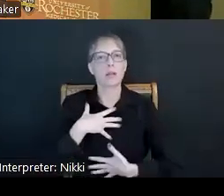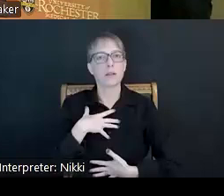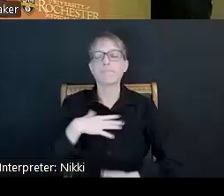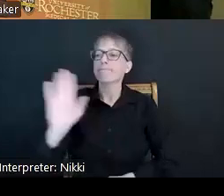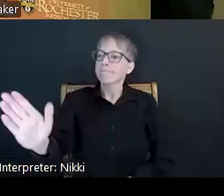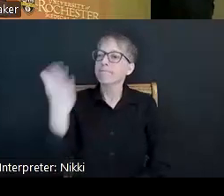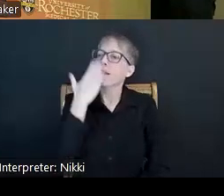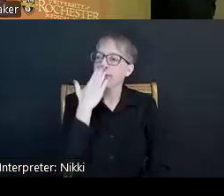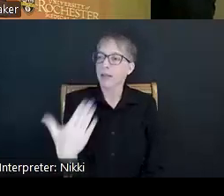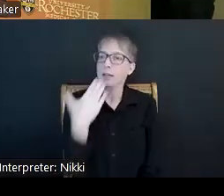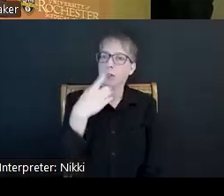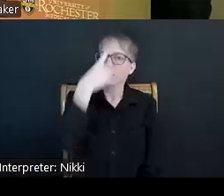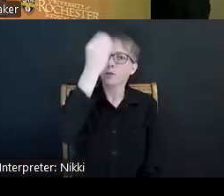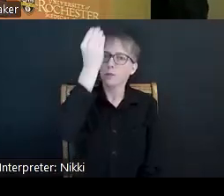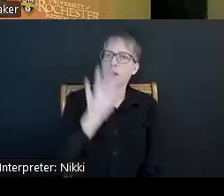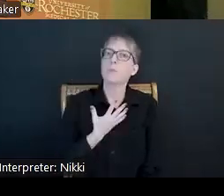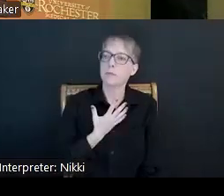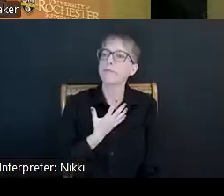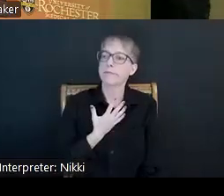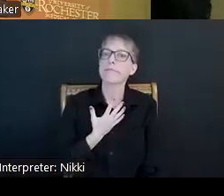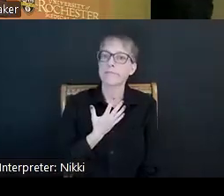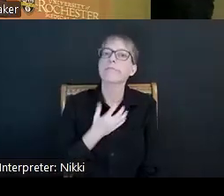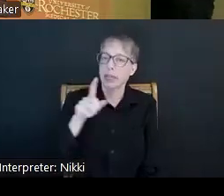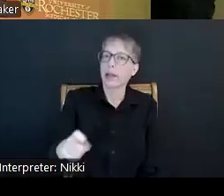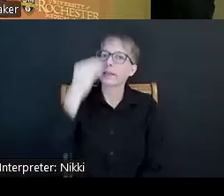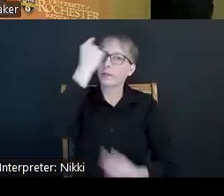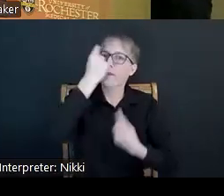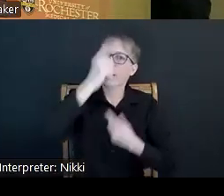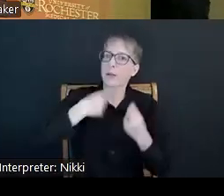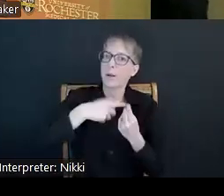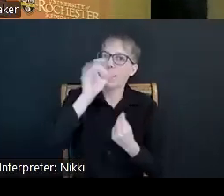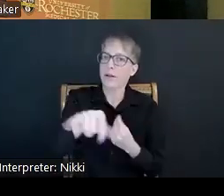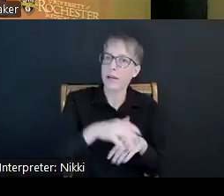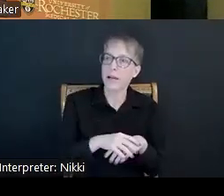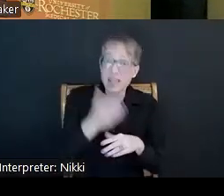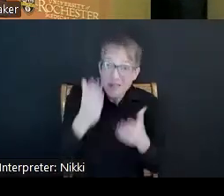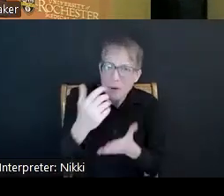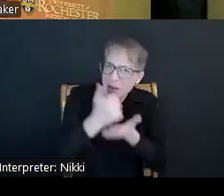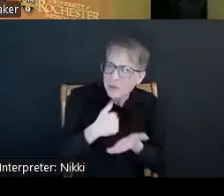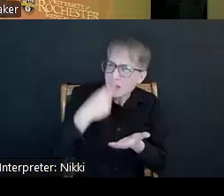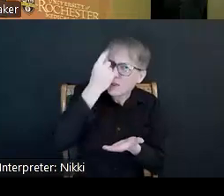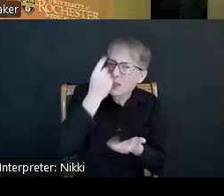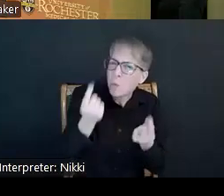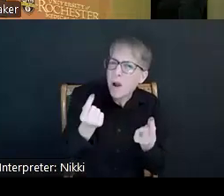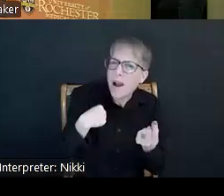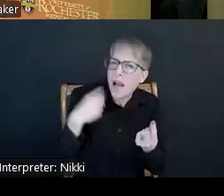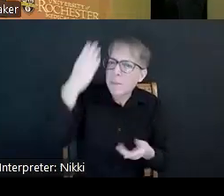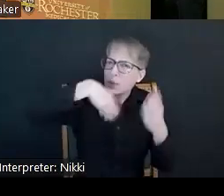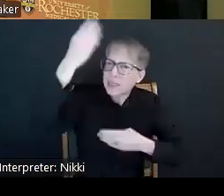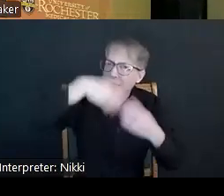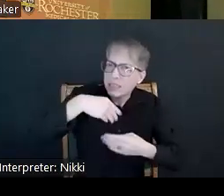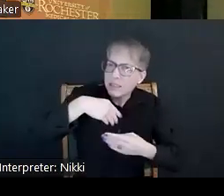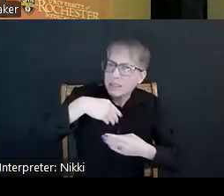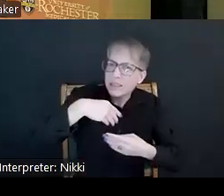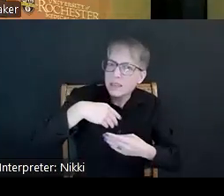gratitude. Thank you for telling me that. I really need to think about it. Can you help me understand maybe what I'm missing? I want to be safe today that if something doesn't